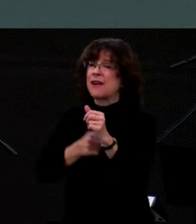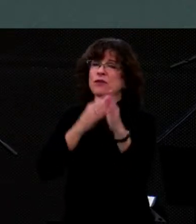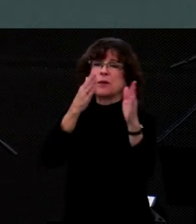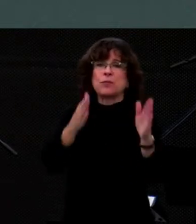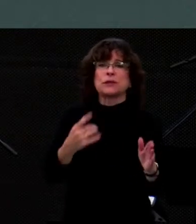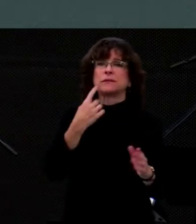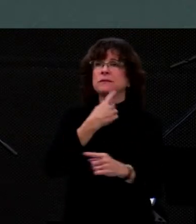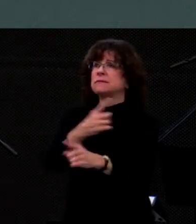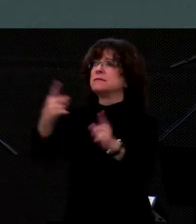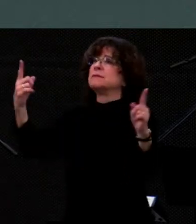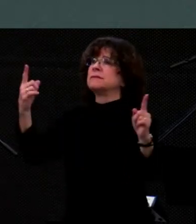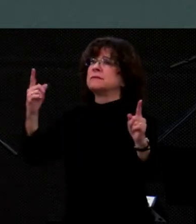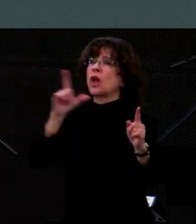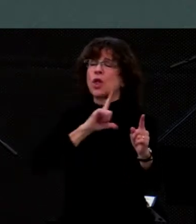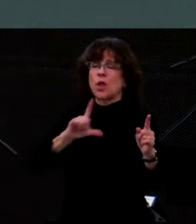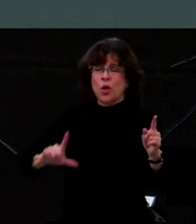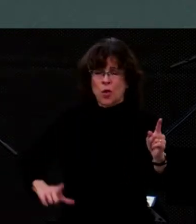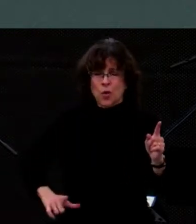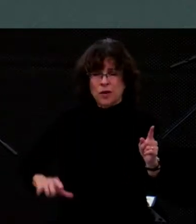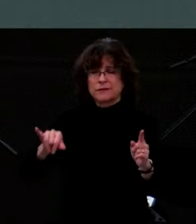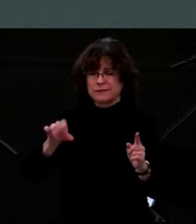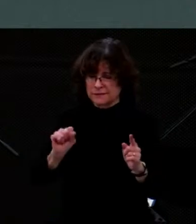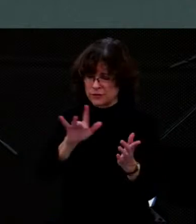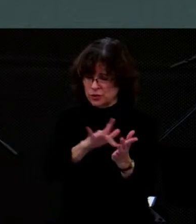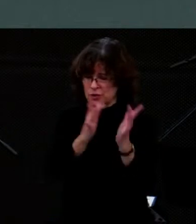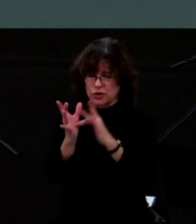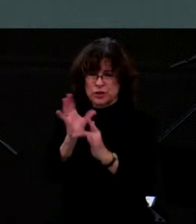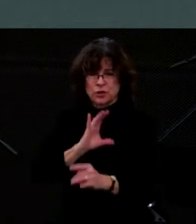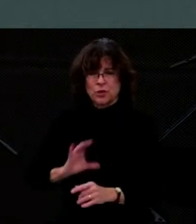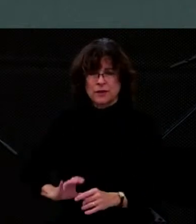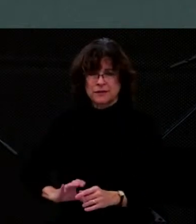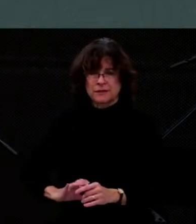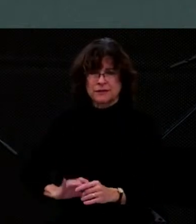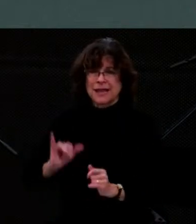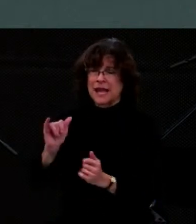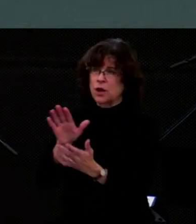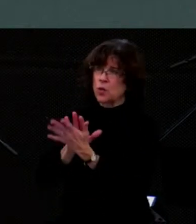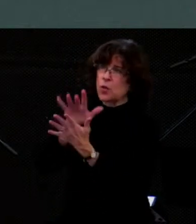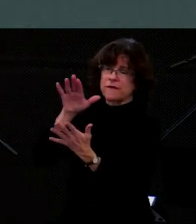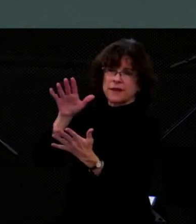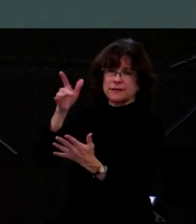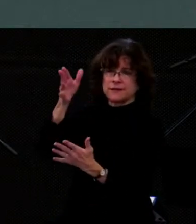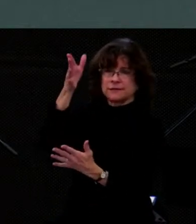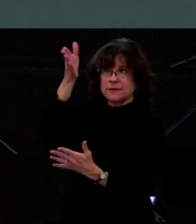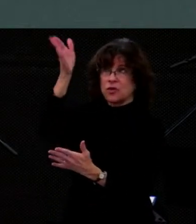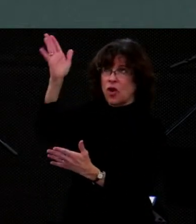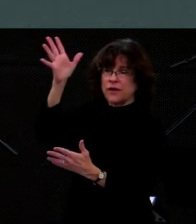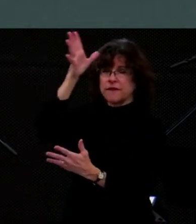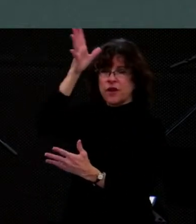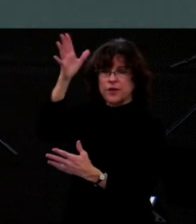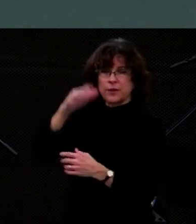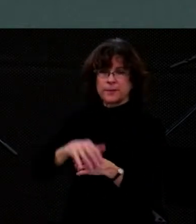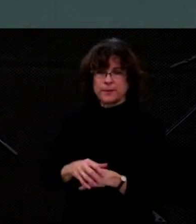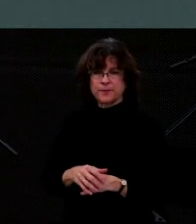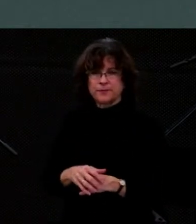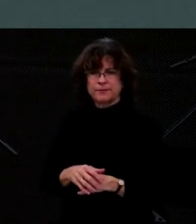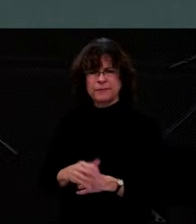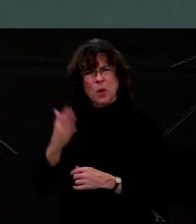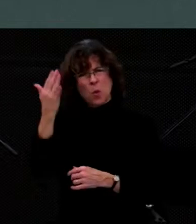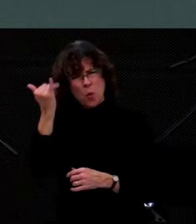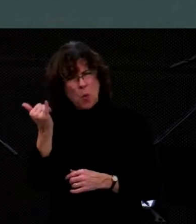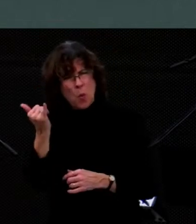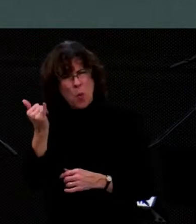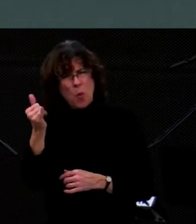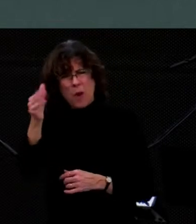Jesus Christ is Lord to the glory of God the Father. So why does God exalt his son,